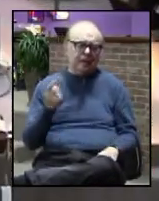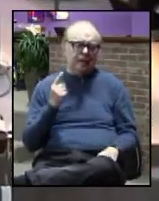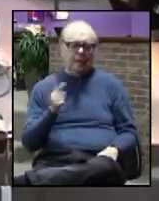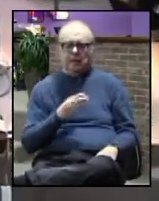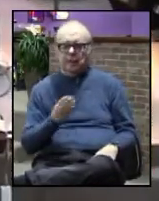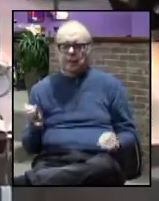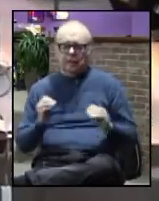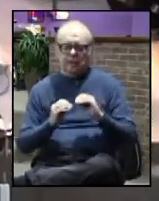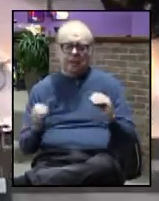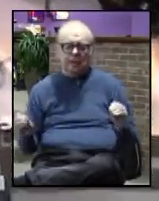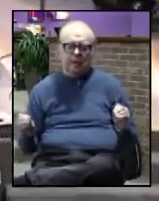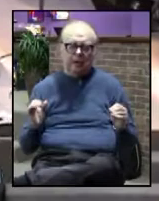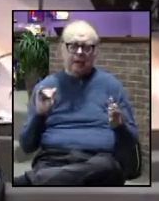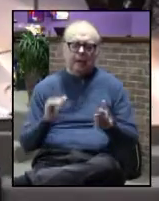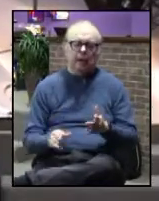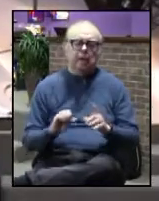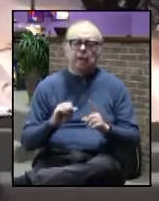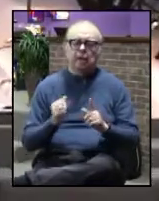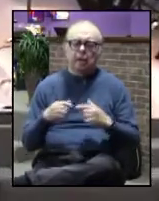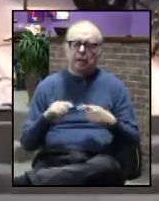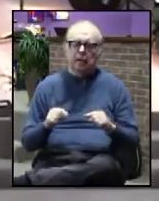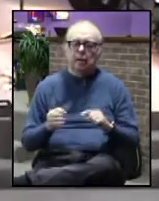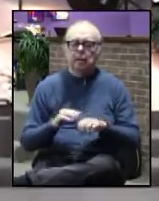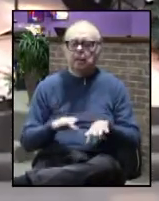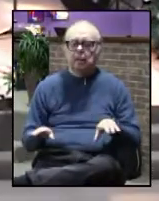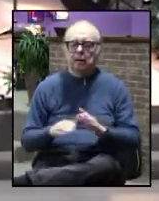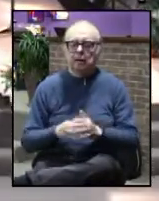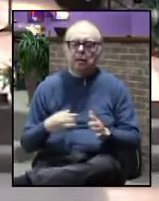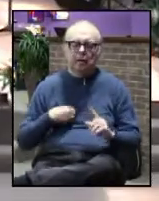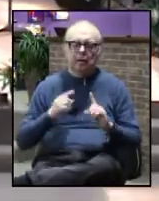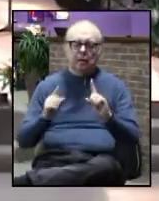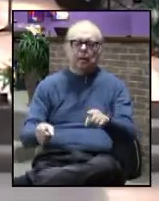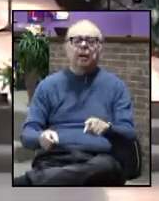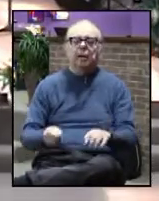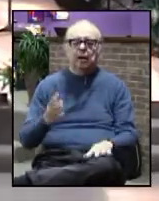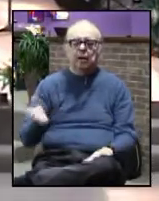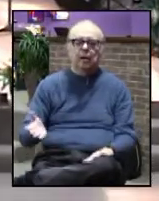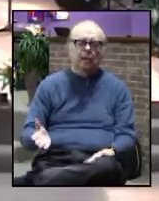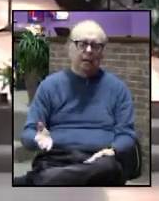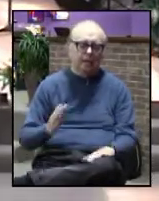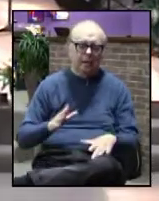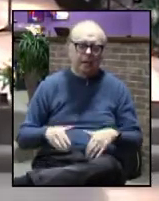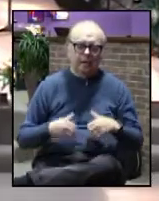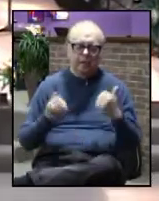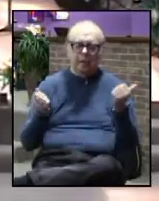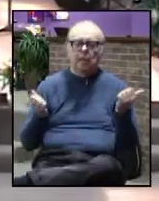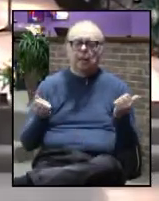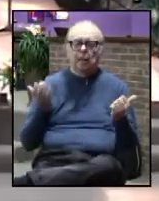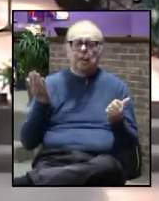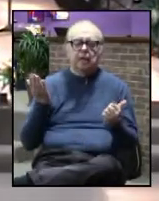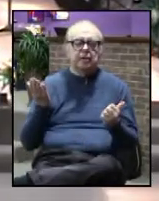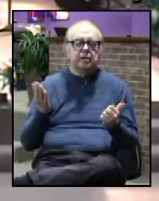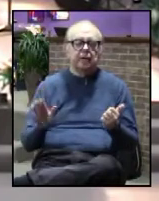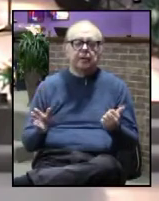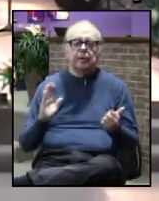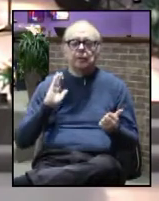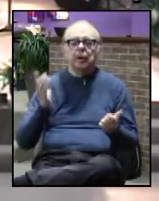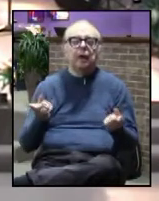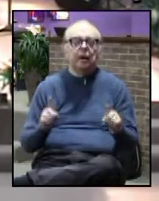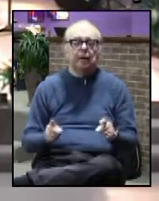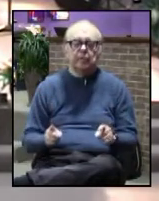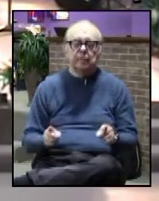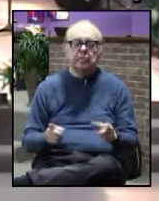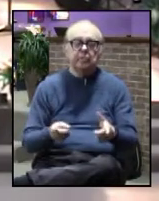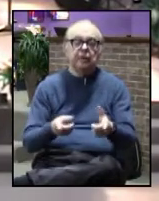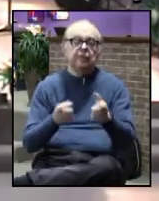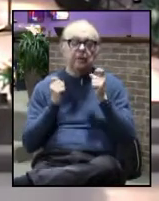there is nothing that can hurt me, nothing they can do to me. I just go out there and we live like nothing's going to ever happen. And then